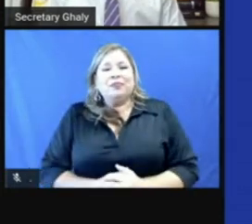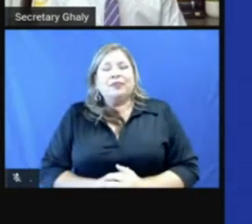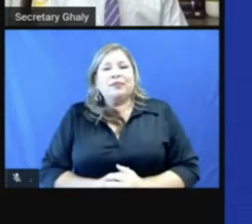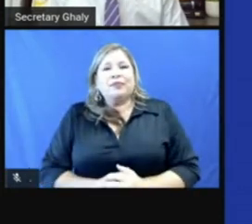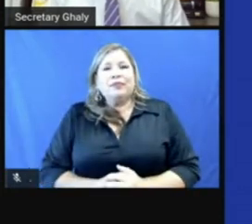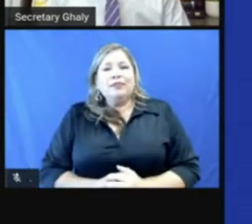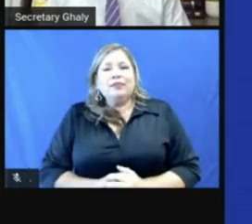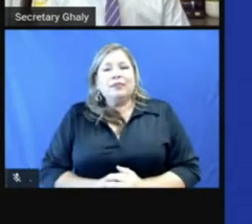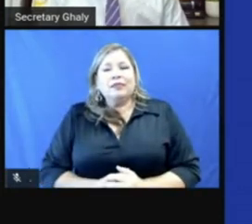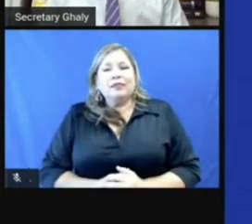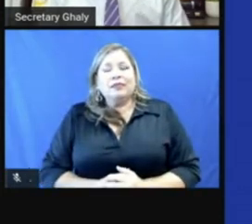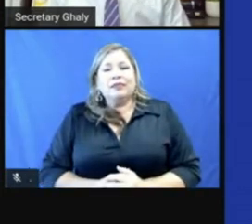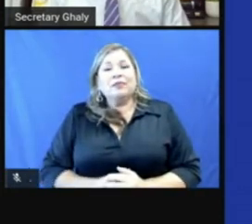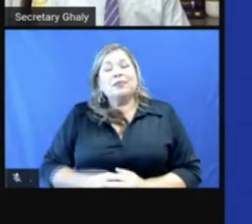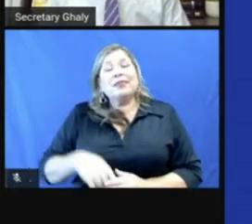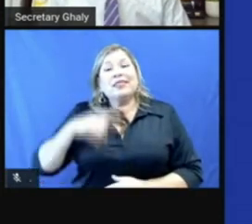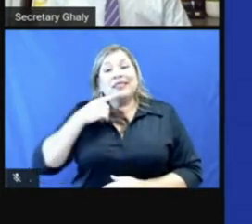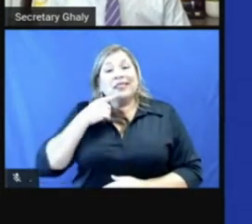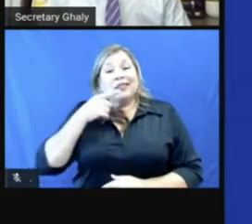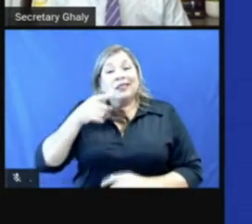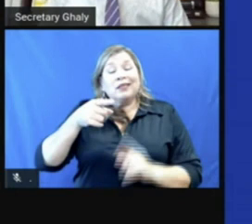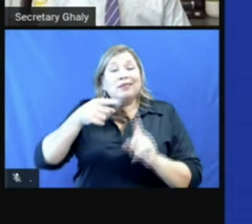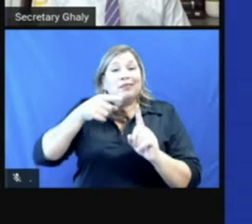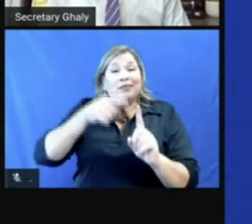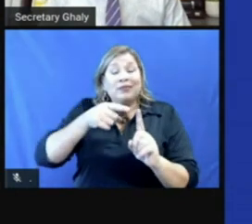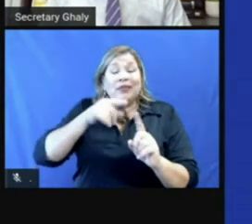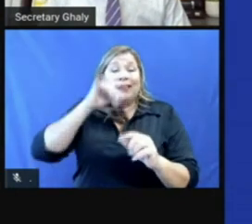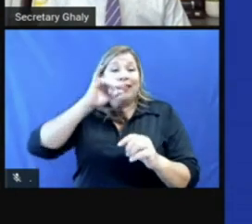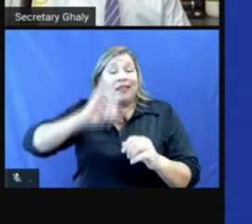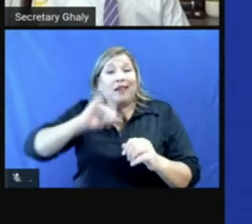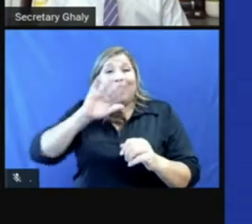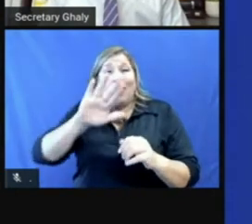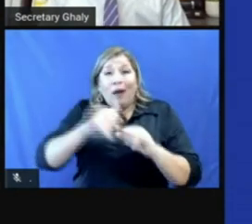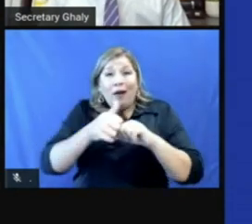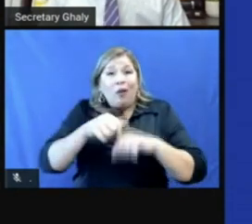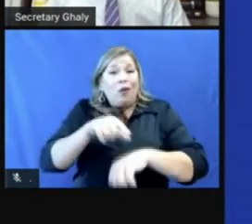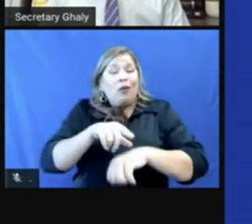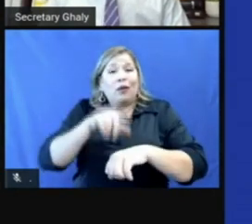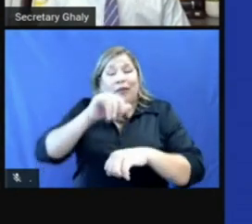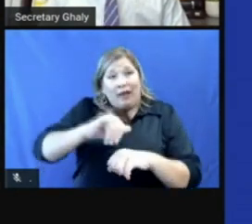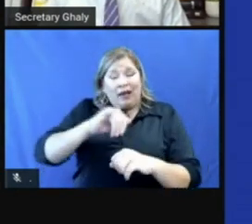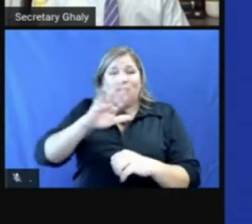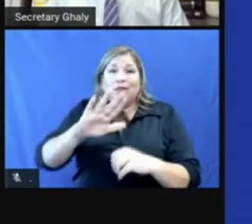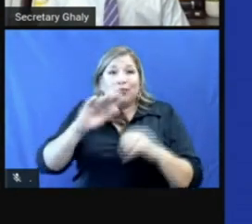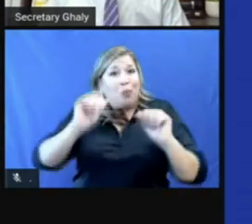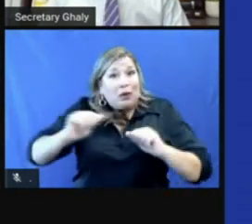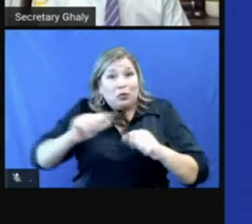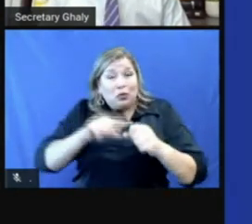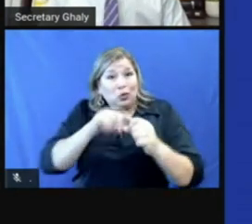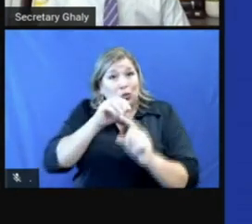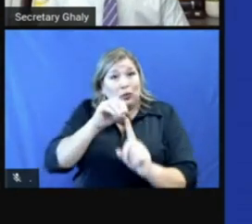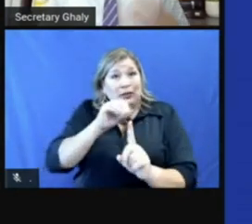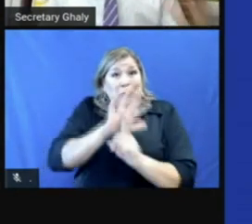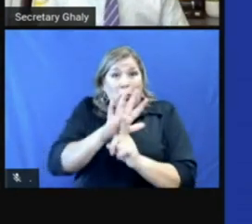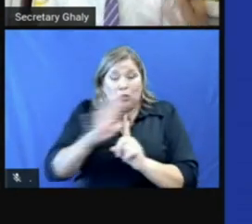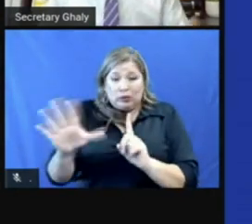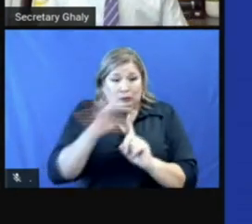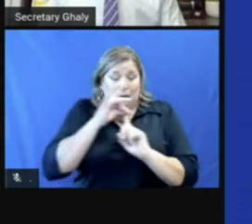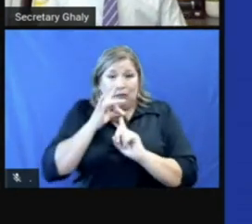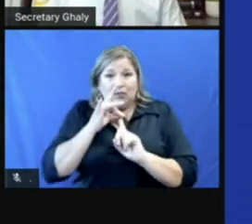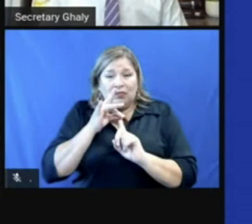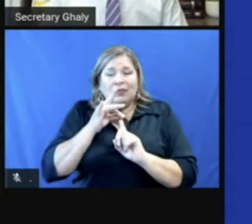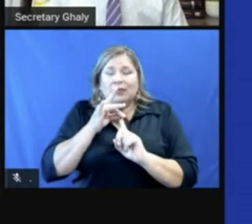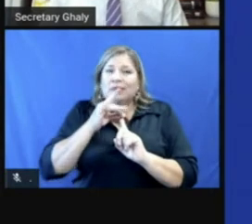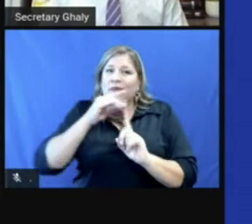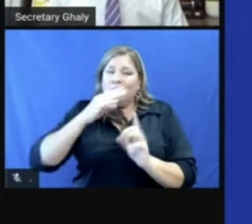this simple equation. On the top, the likelihood of an exposure, as that goes up because there's